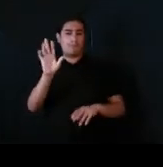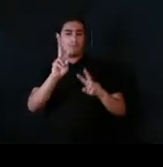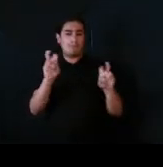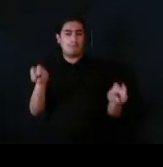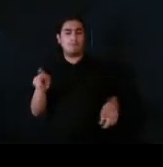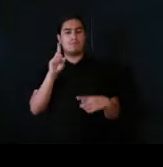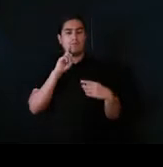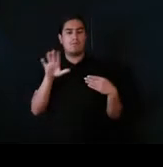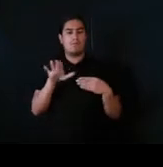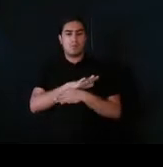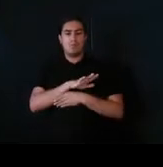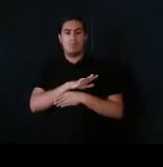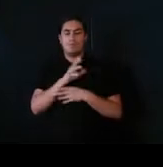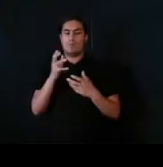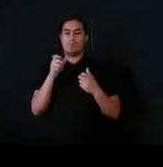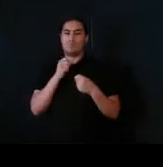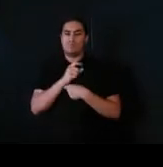itsp